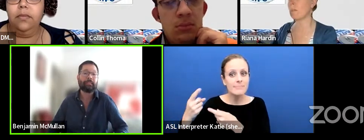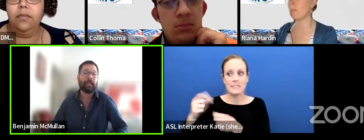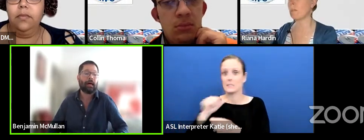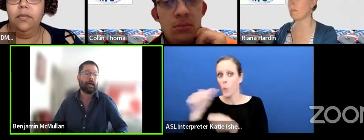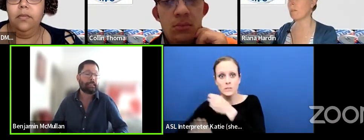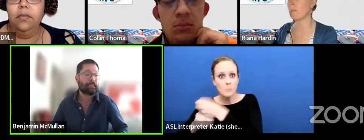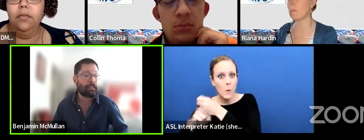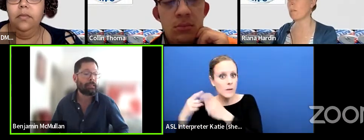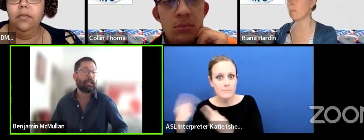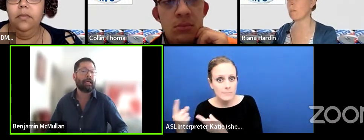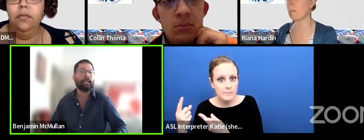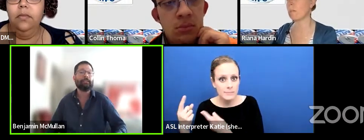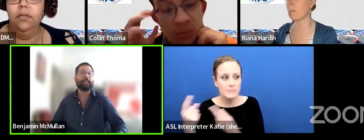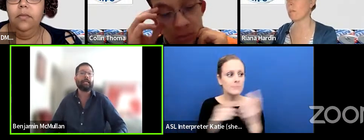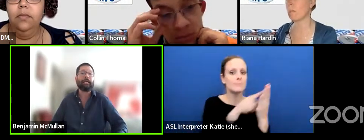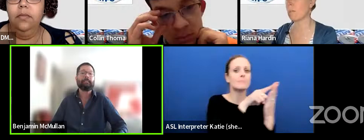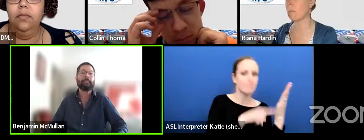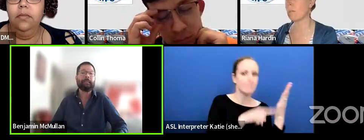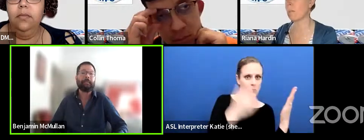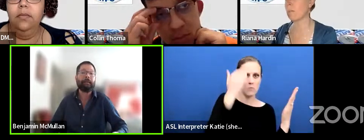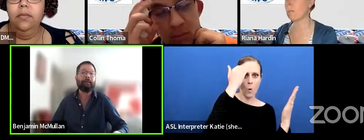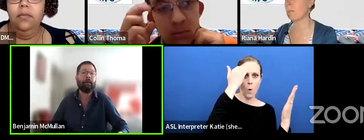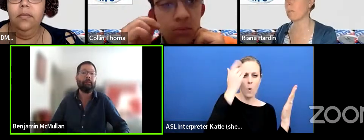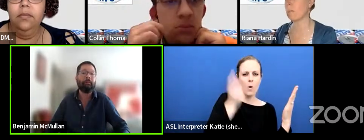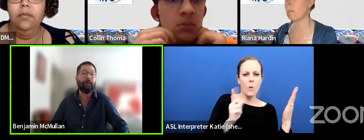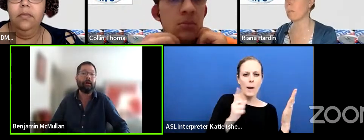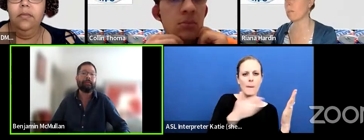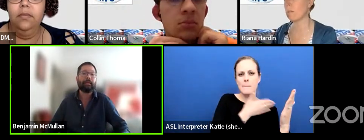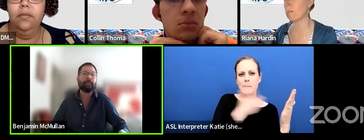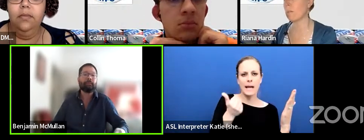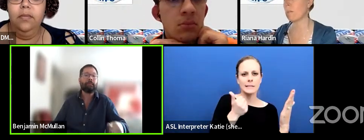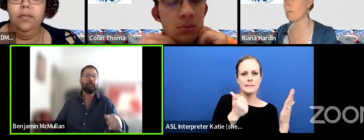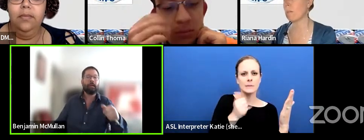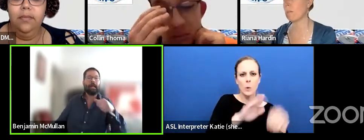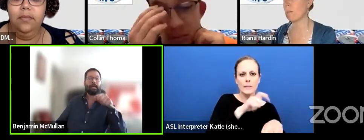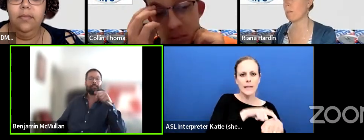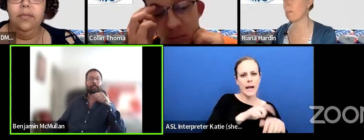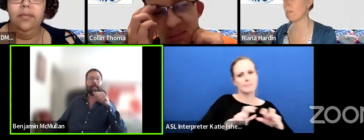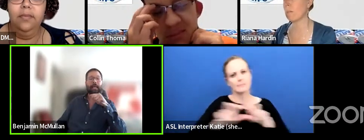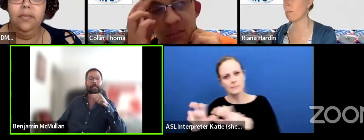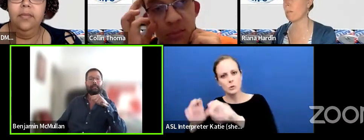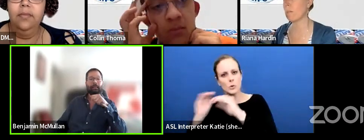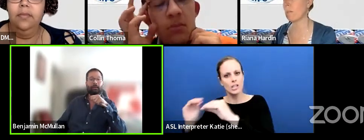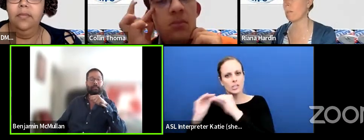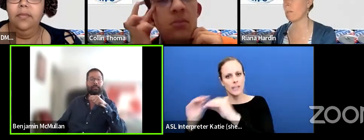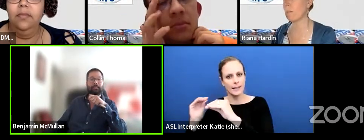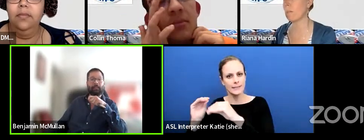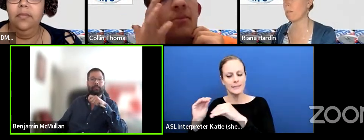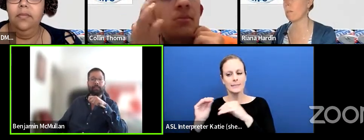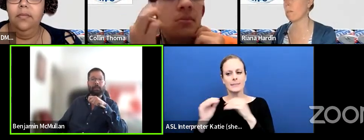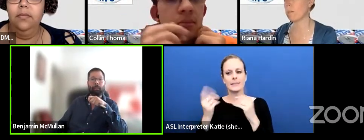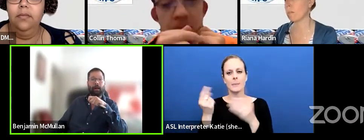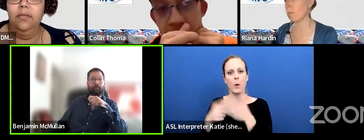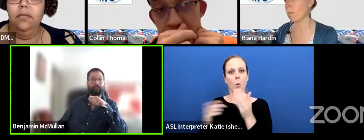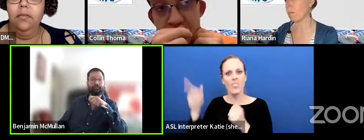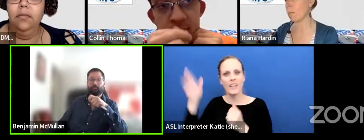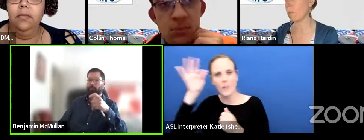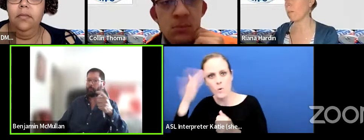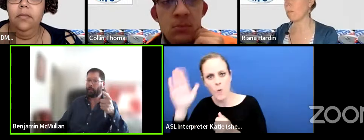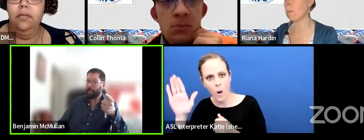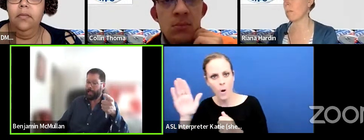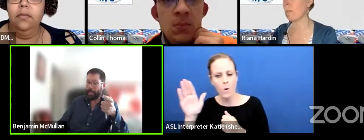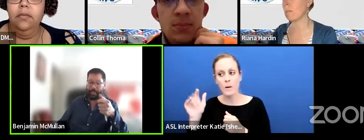to emphasize the education. You know what to educate the legislature